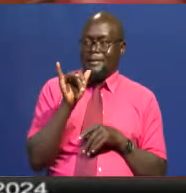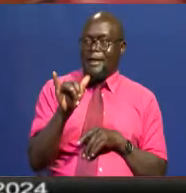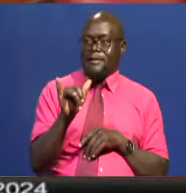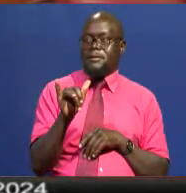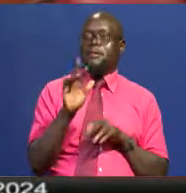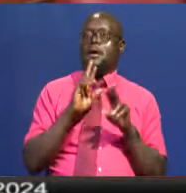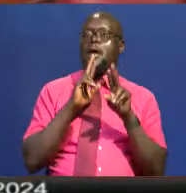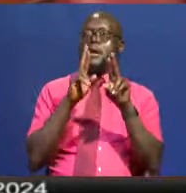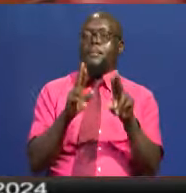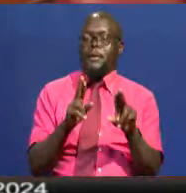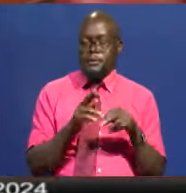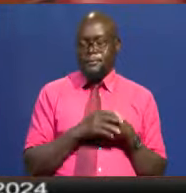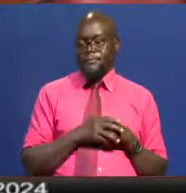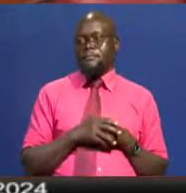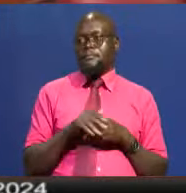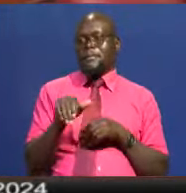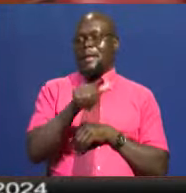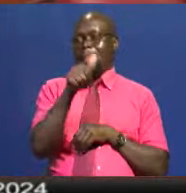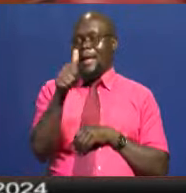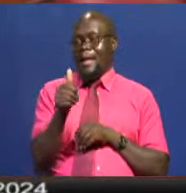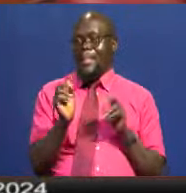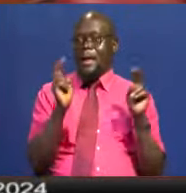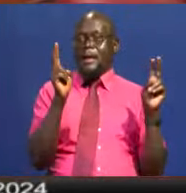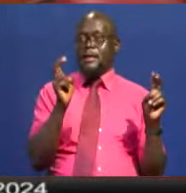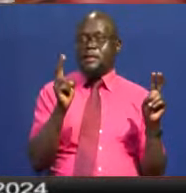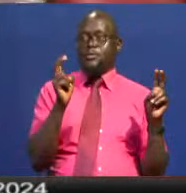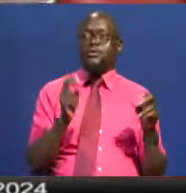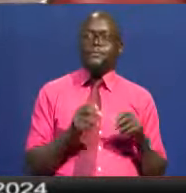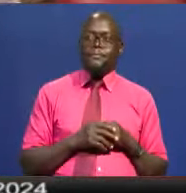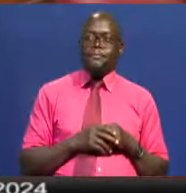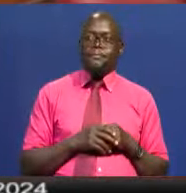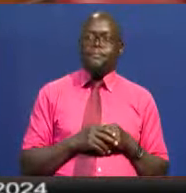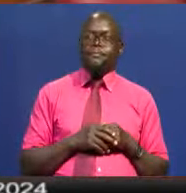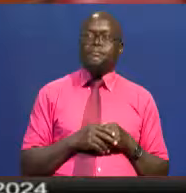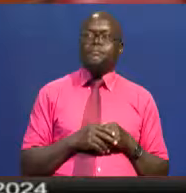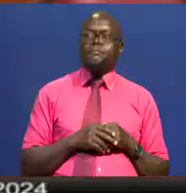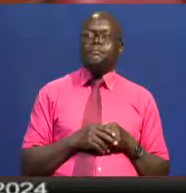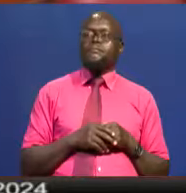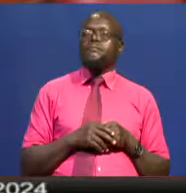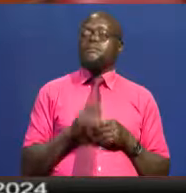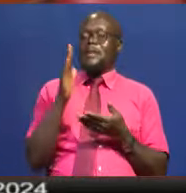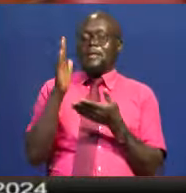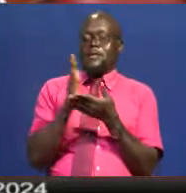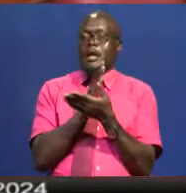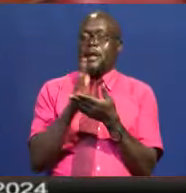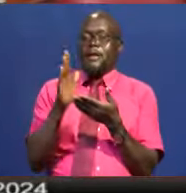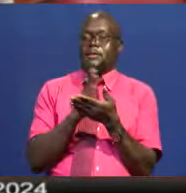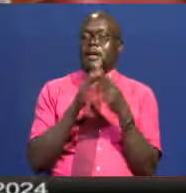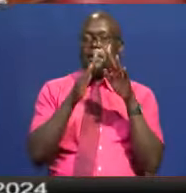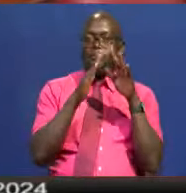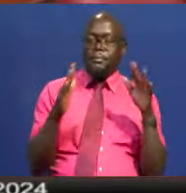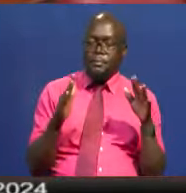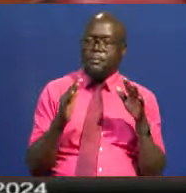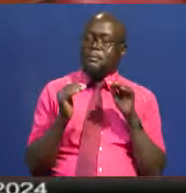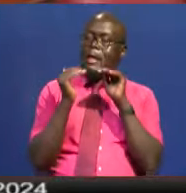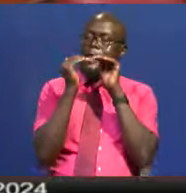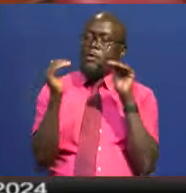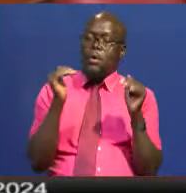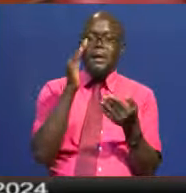report. Most of the other issues on allocation of the units, fairness in